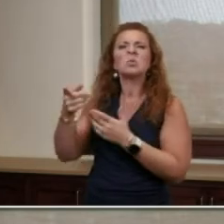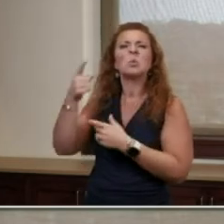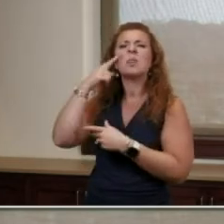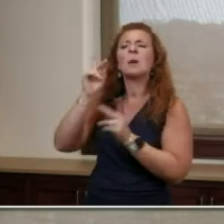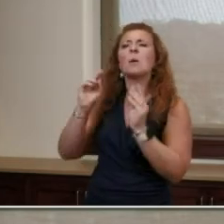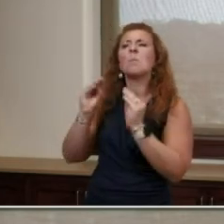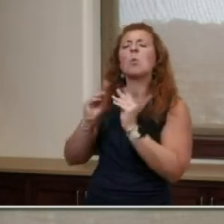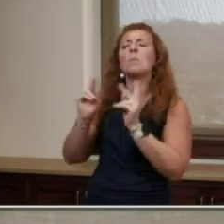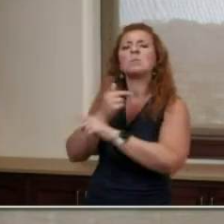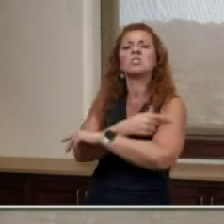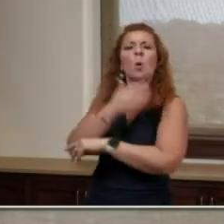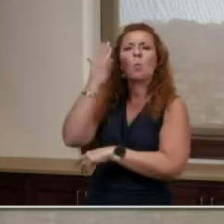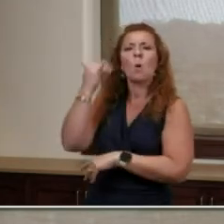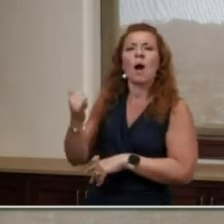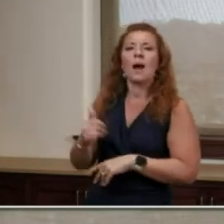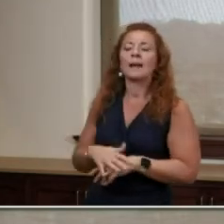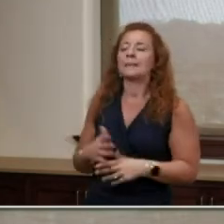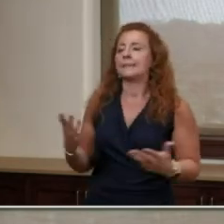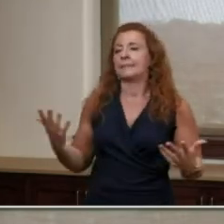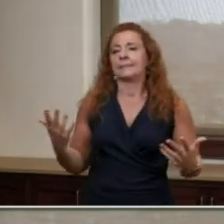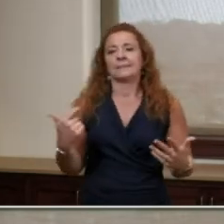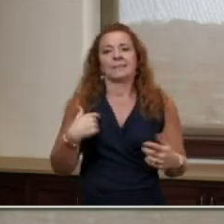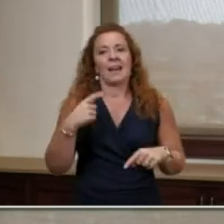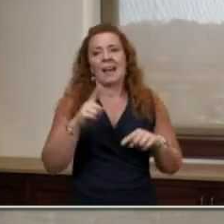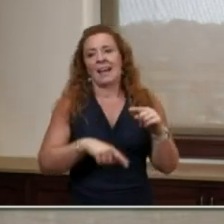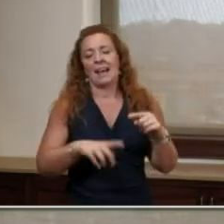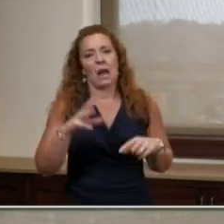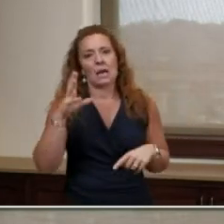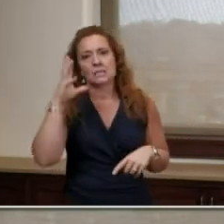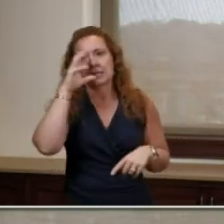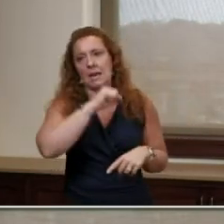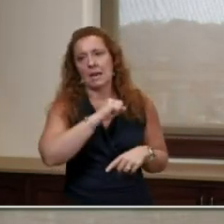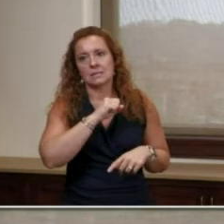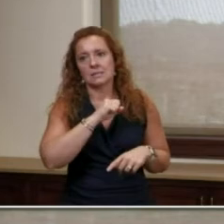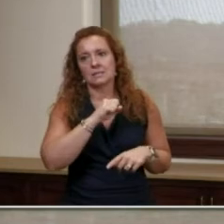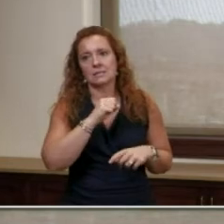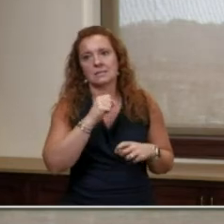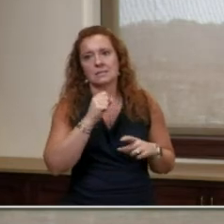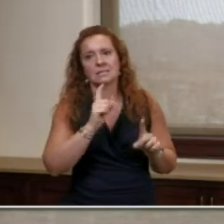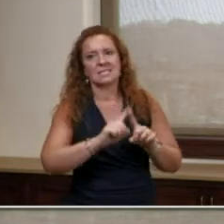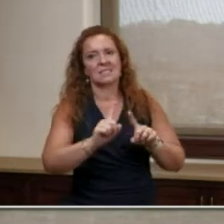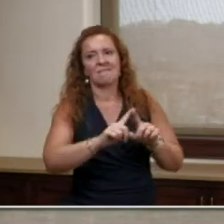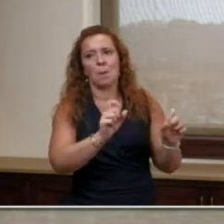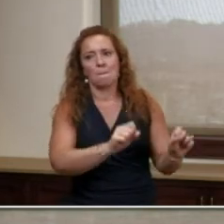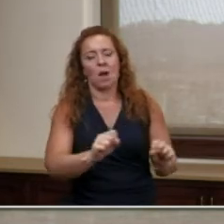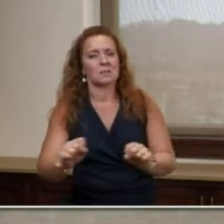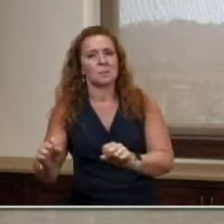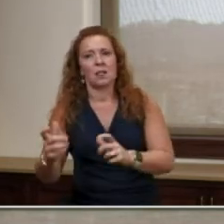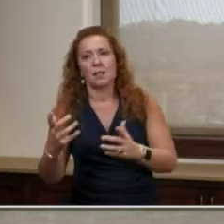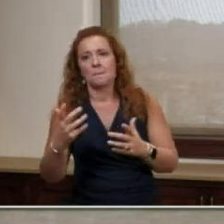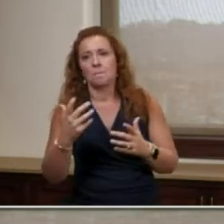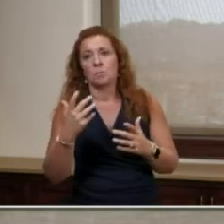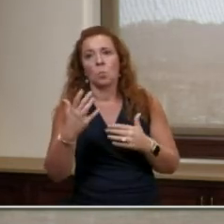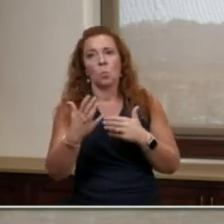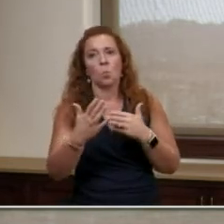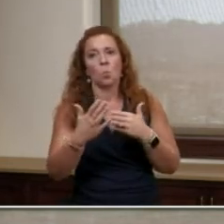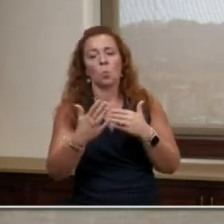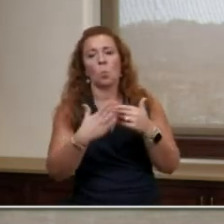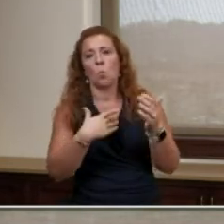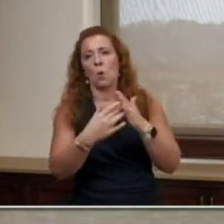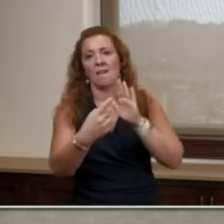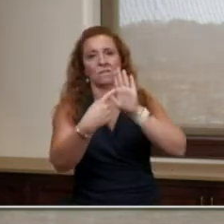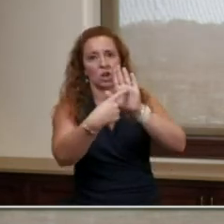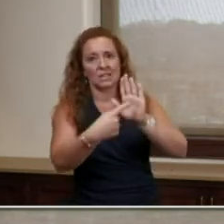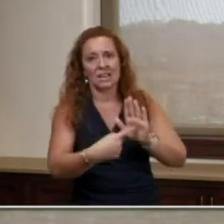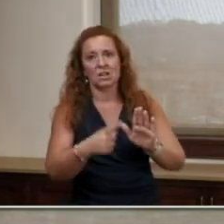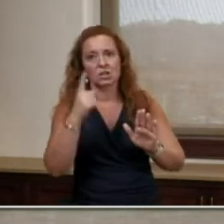variant? It's really hard to speculate. All those are possibilities. Whatever the indication for the higher